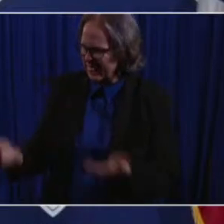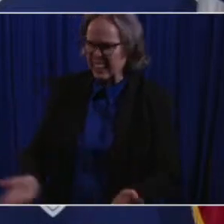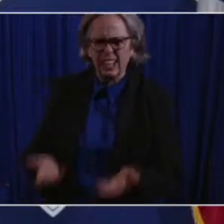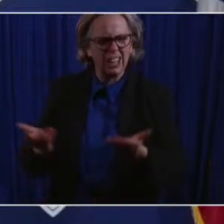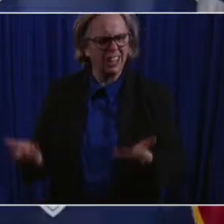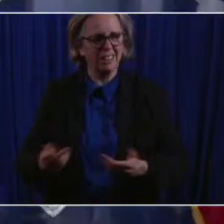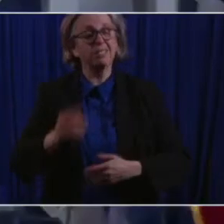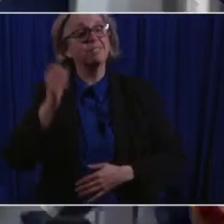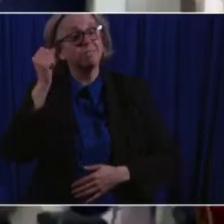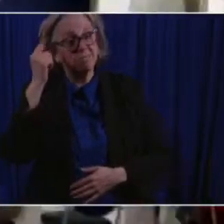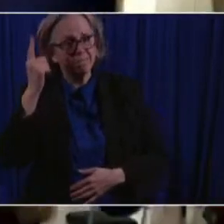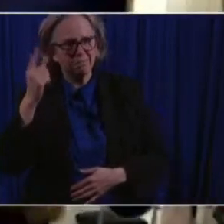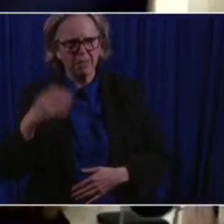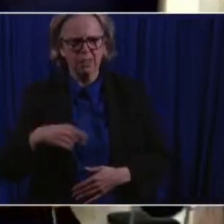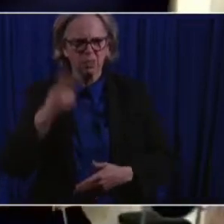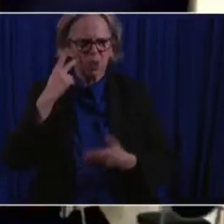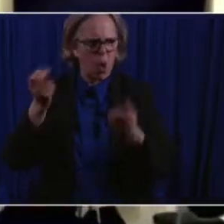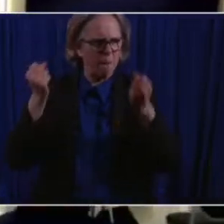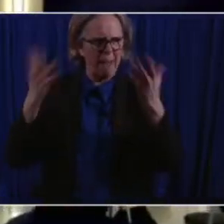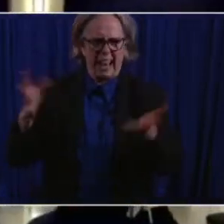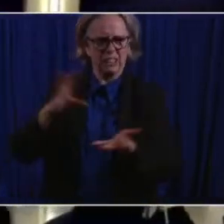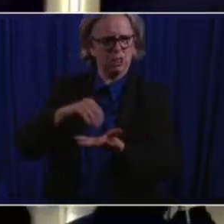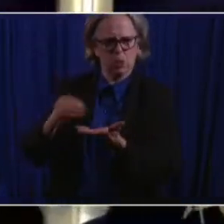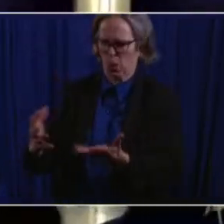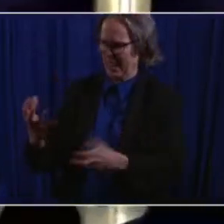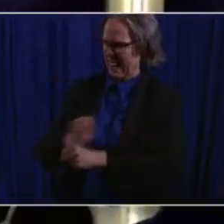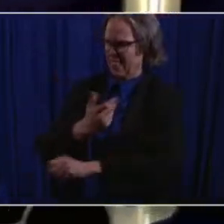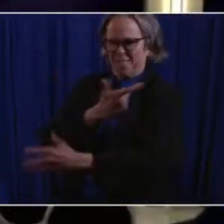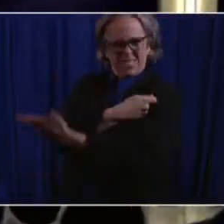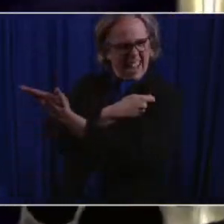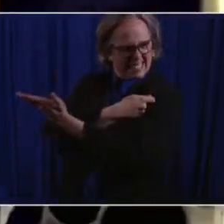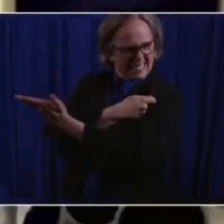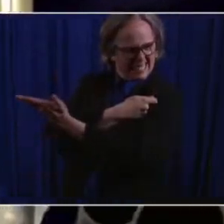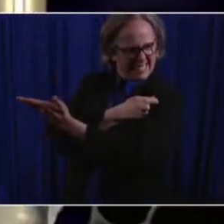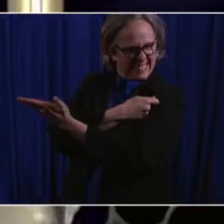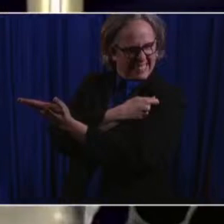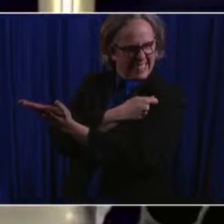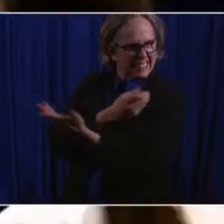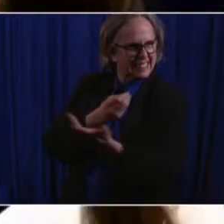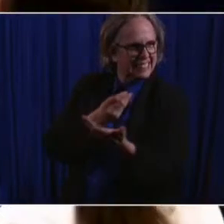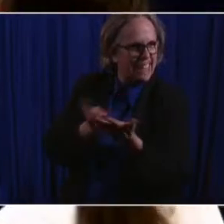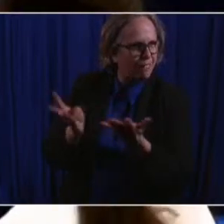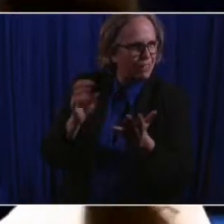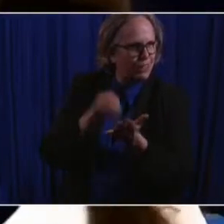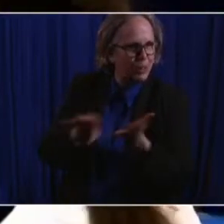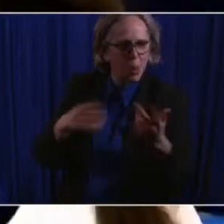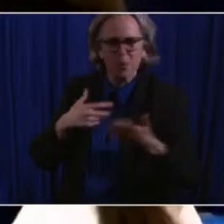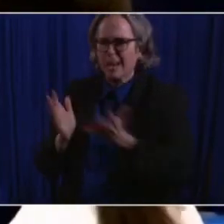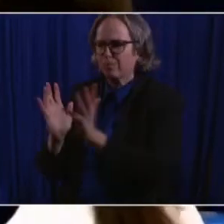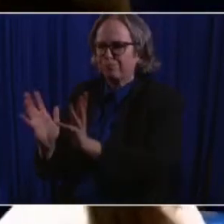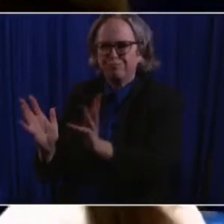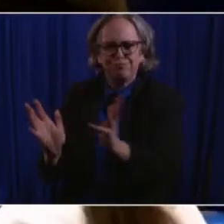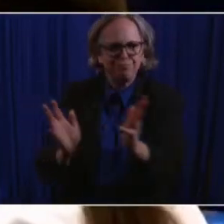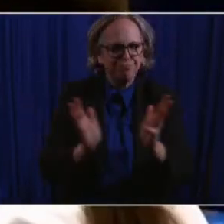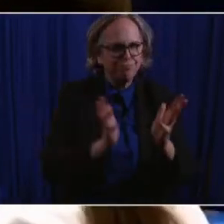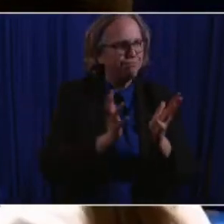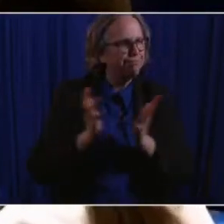vaccinating students today, had the opportunity to talk to some of the students. At the same time, we talked